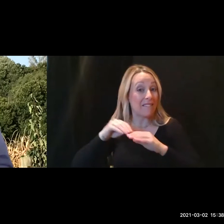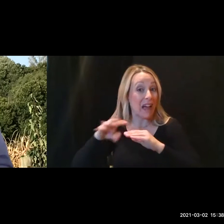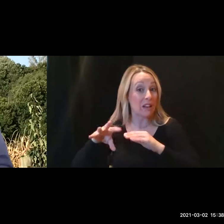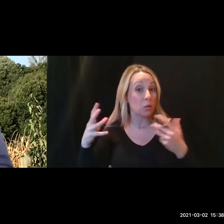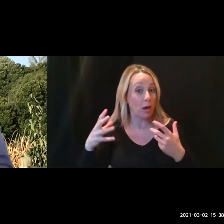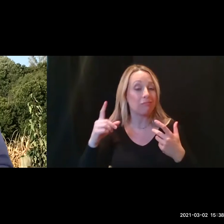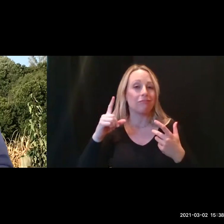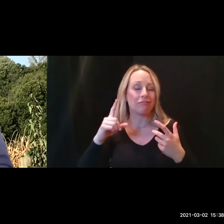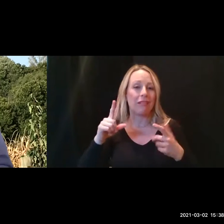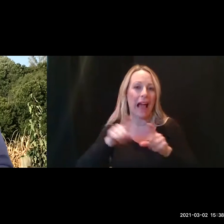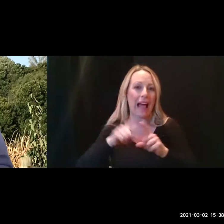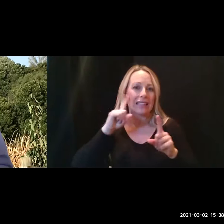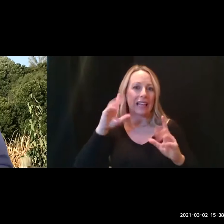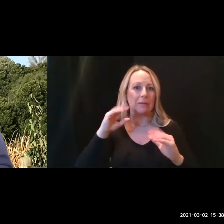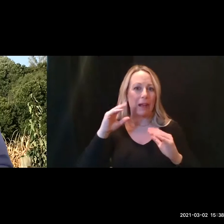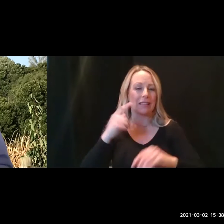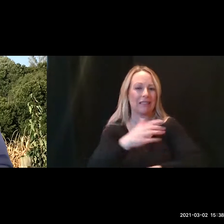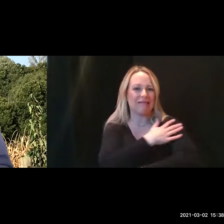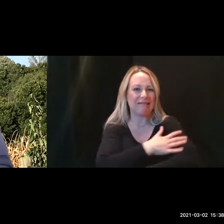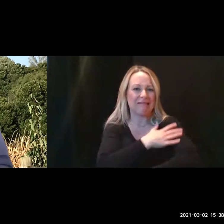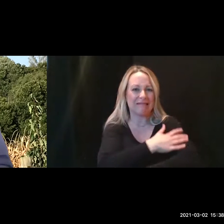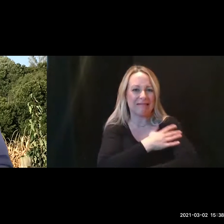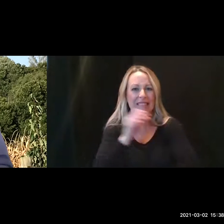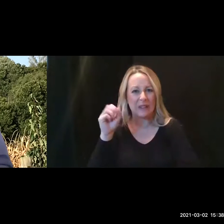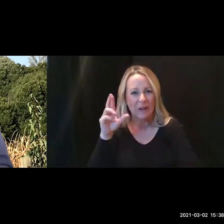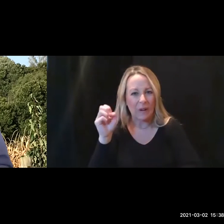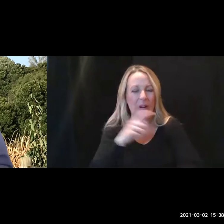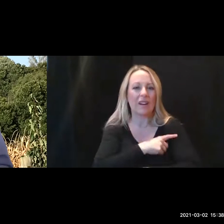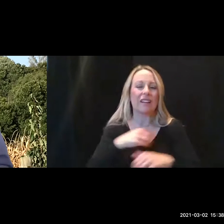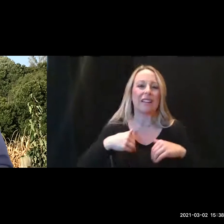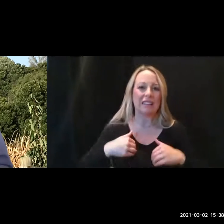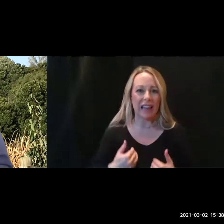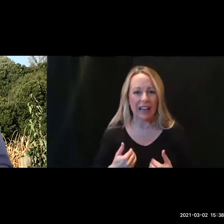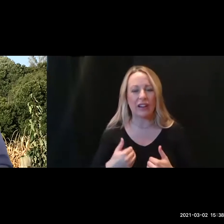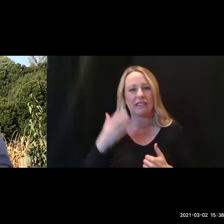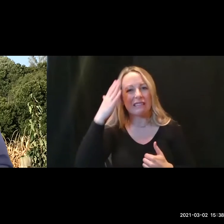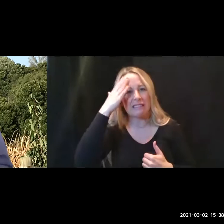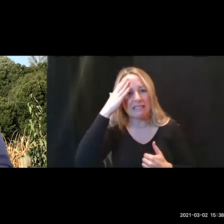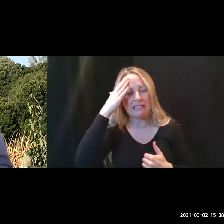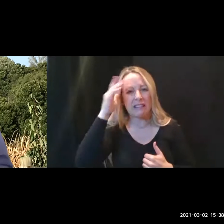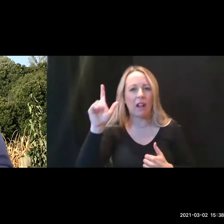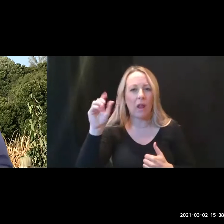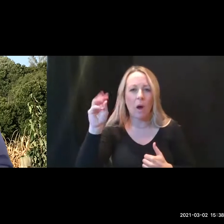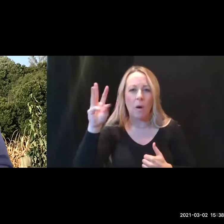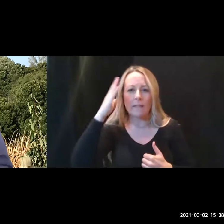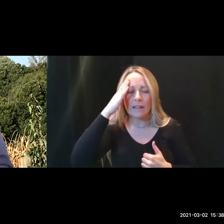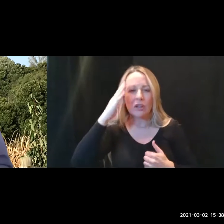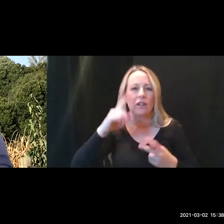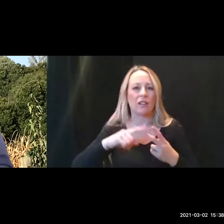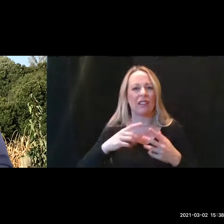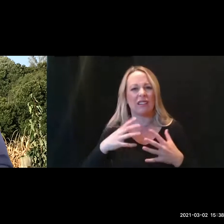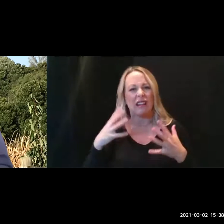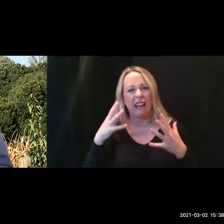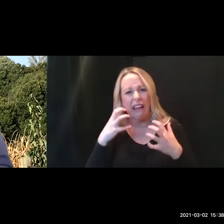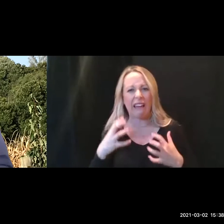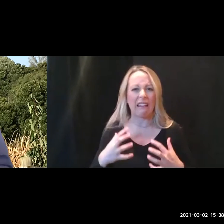are dominated by injection site discomfort and mild fatigue or low-grade fever and achiness for a day or two after